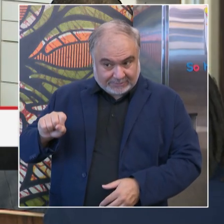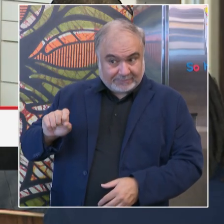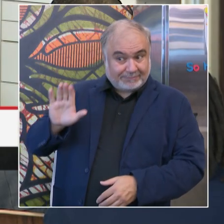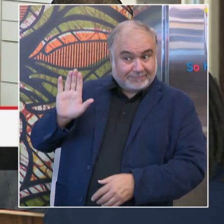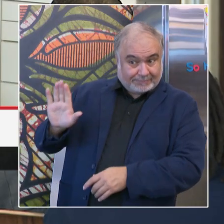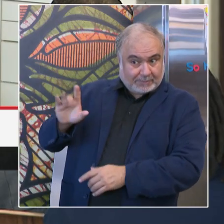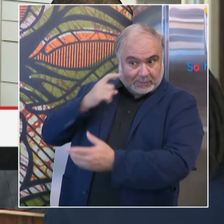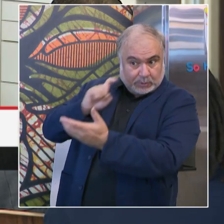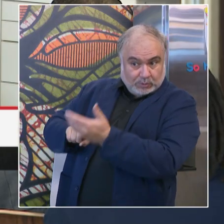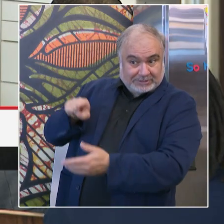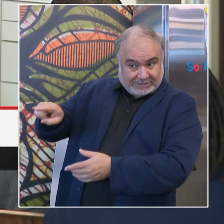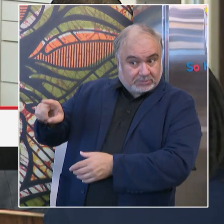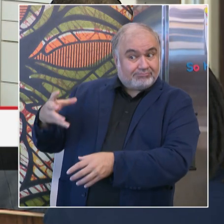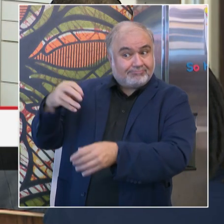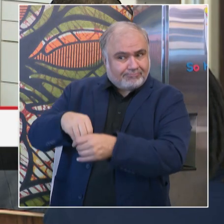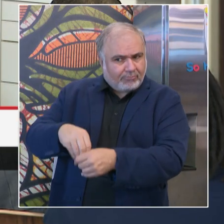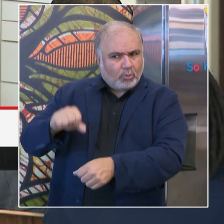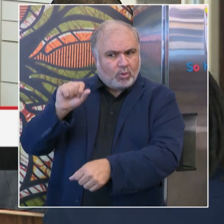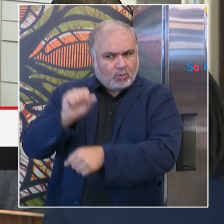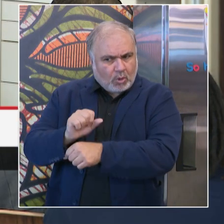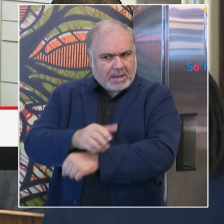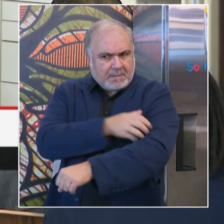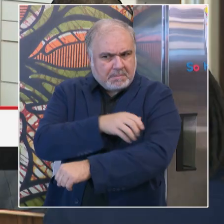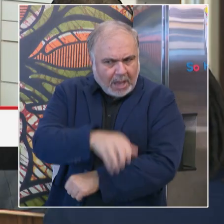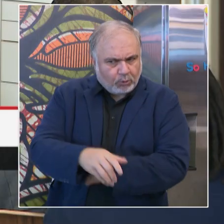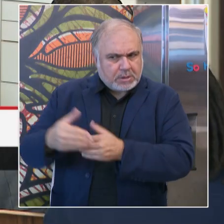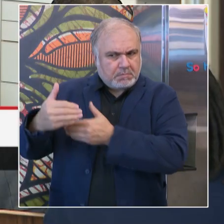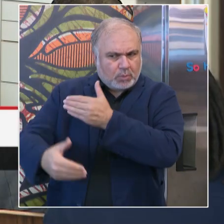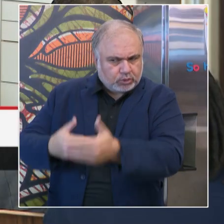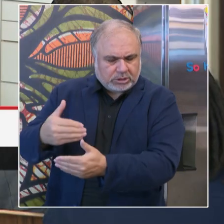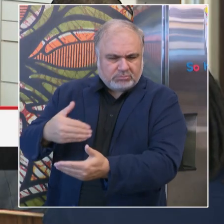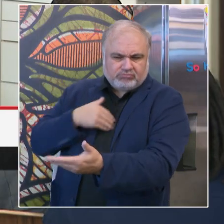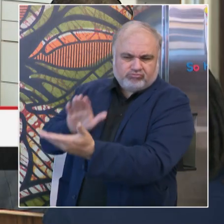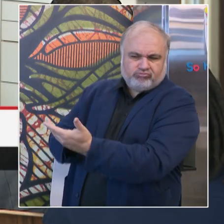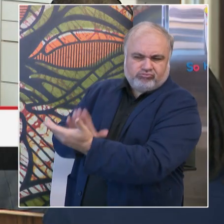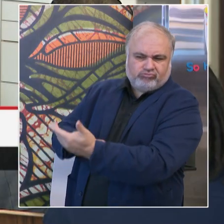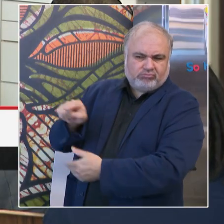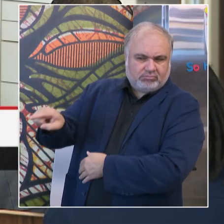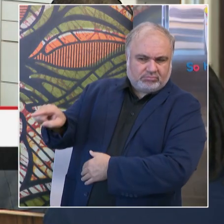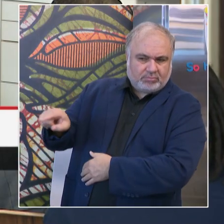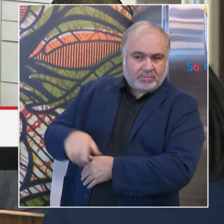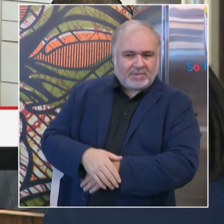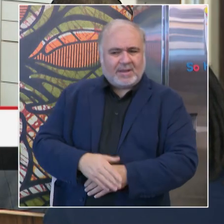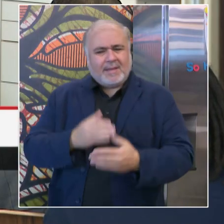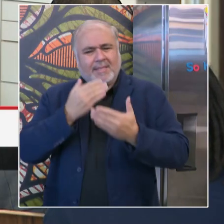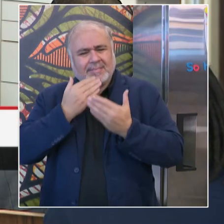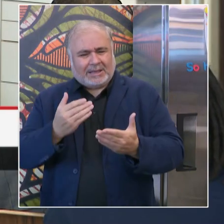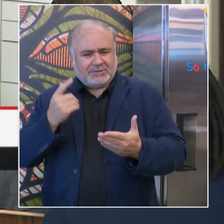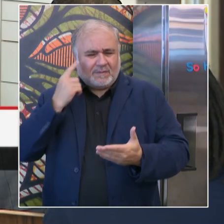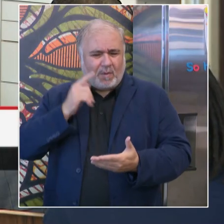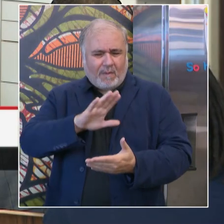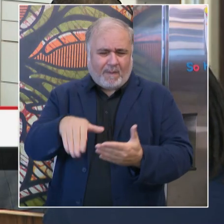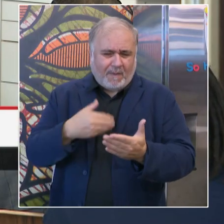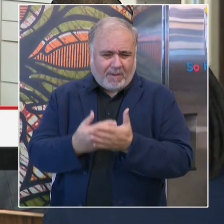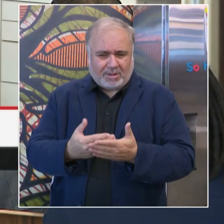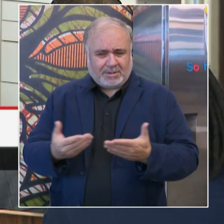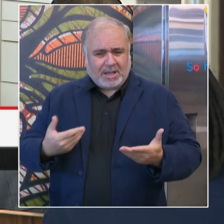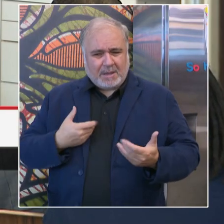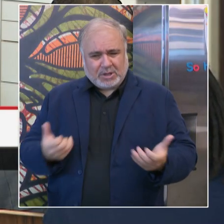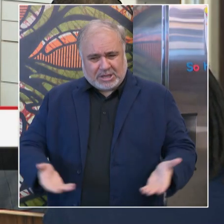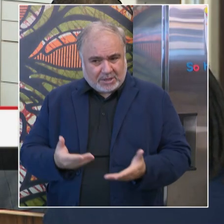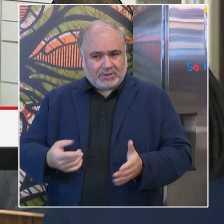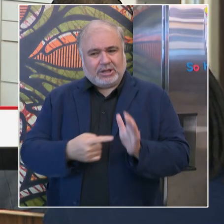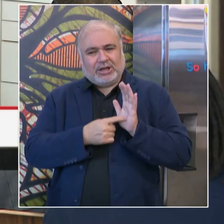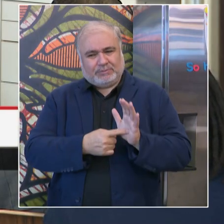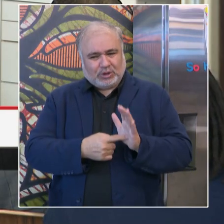for allowing me the opportunity to be here on behalf of my members and my city and my community, and just a